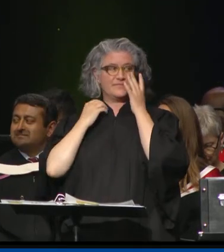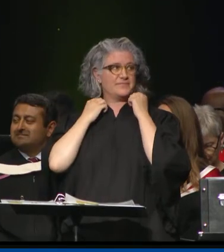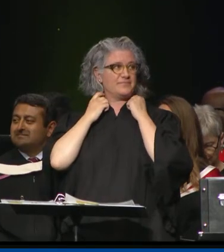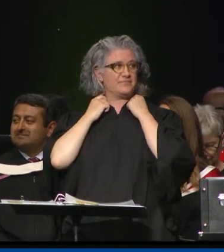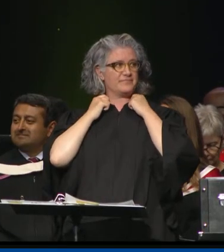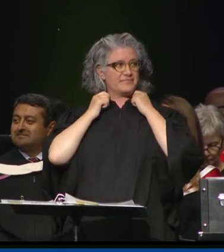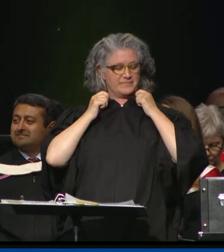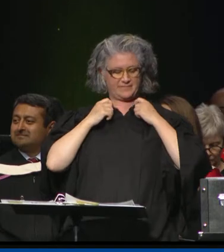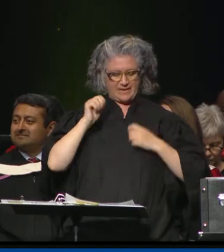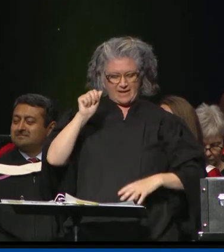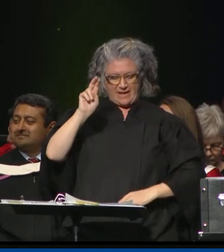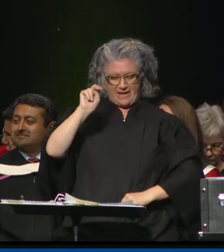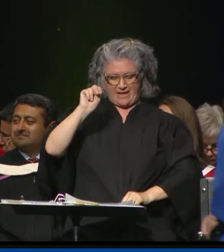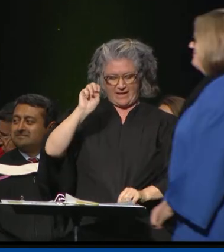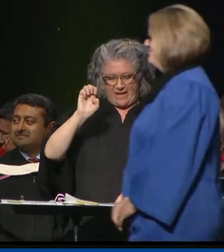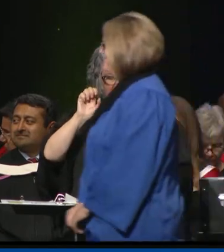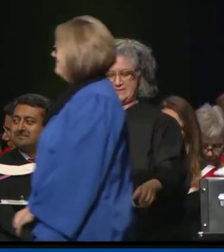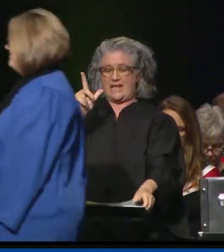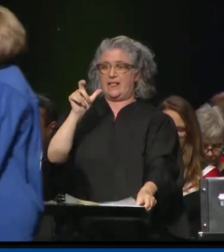Ann Taylor Scott.